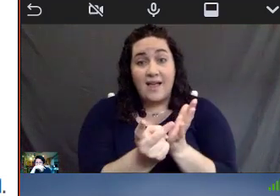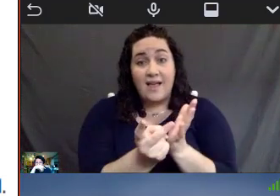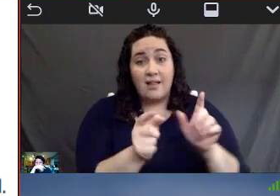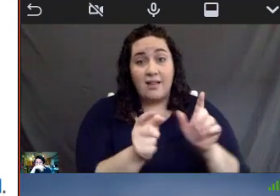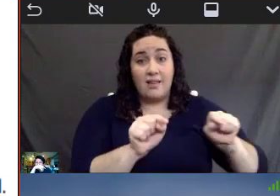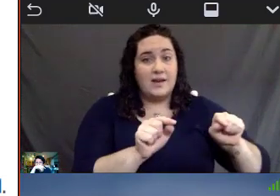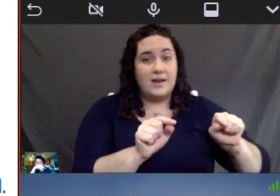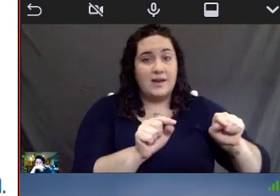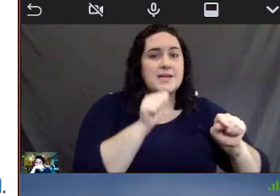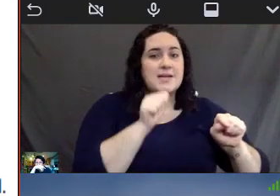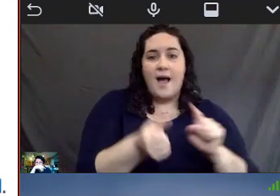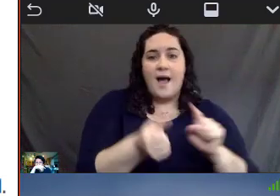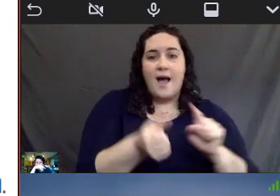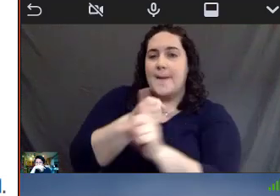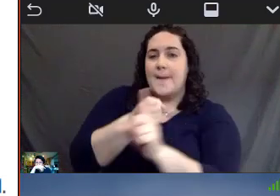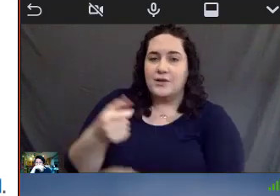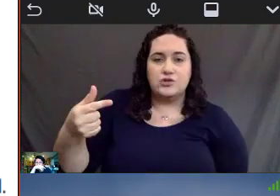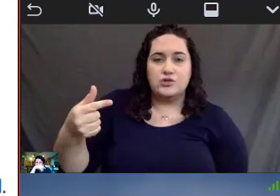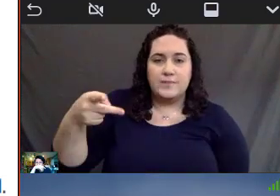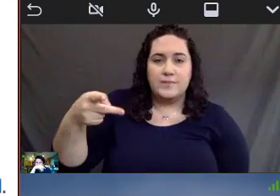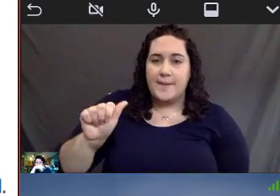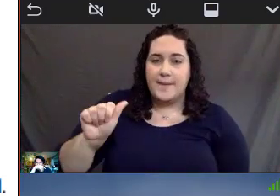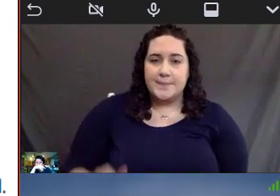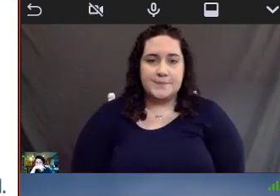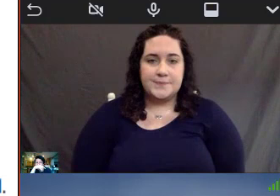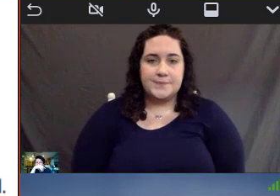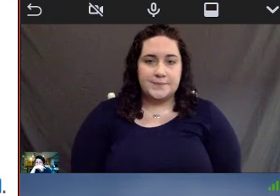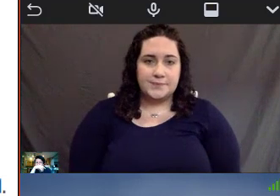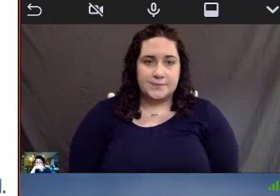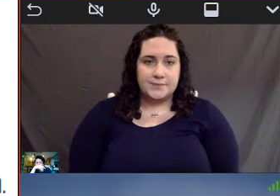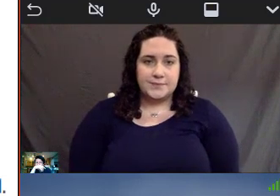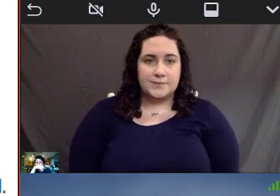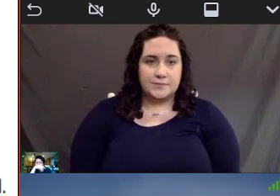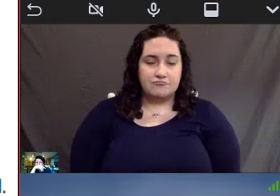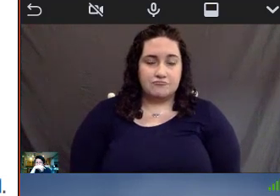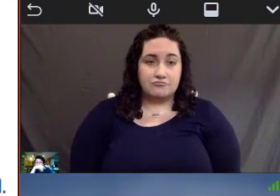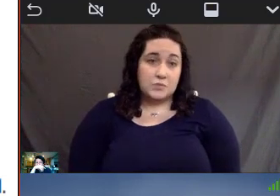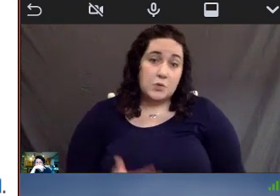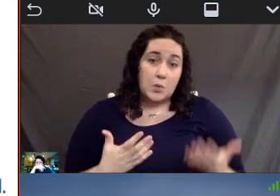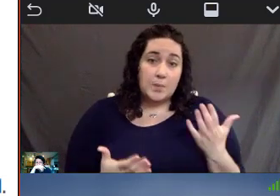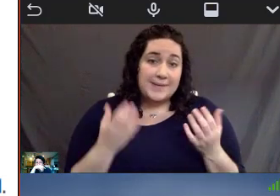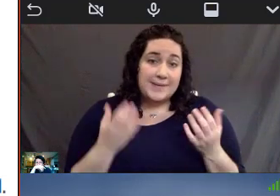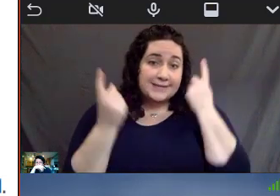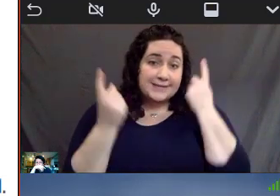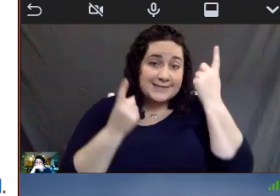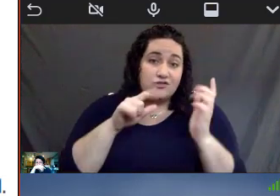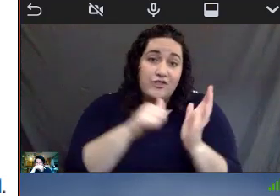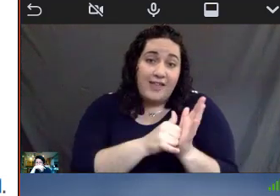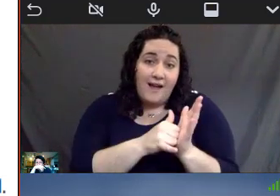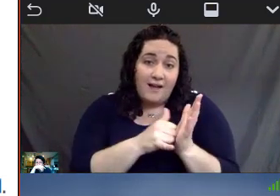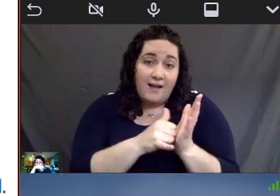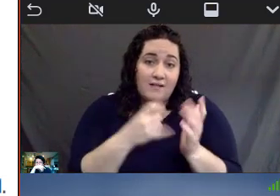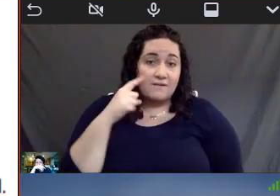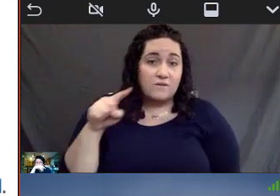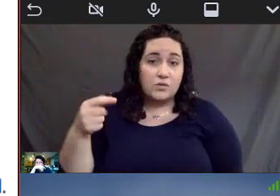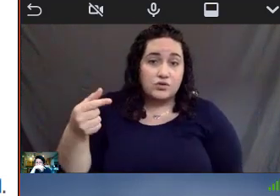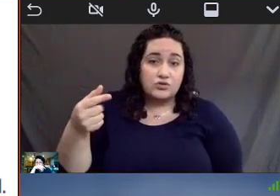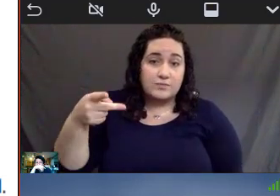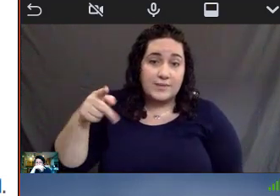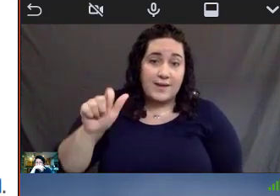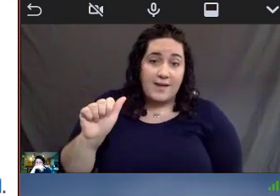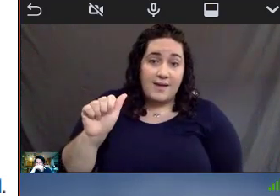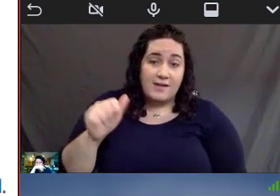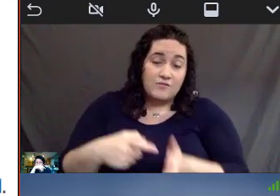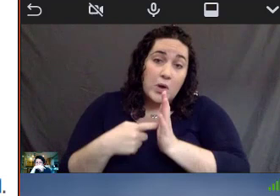GPA. So depending on what your requirements for your GPA needs to be, there might be